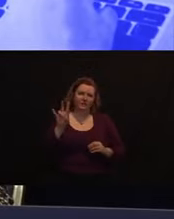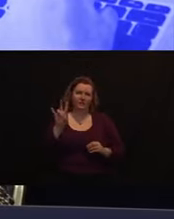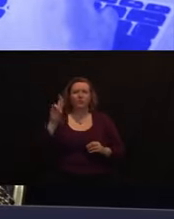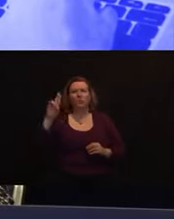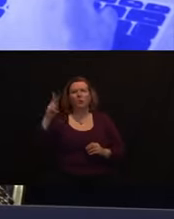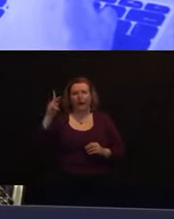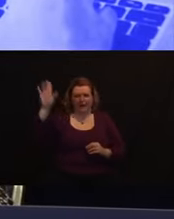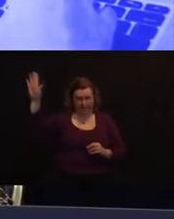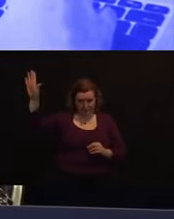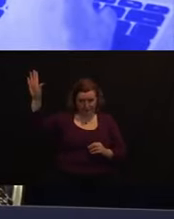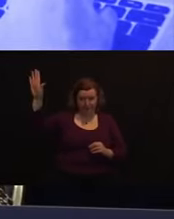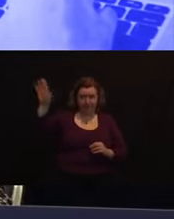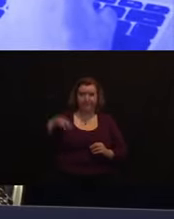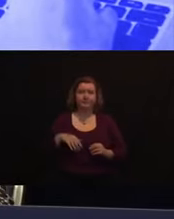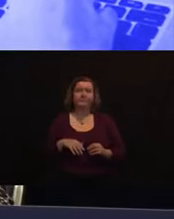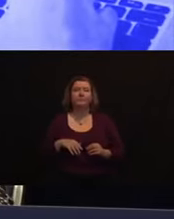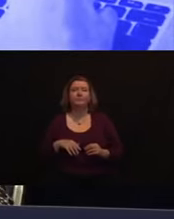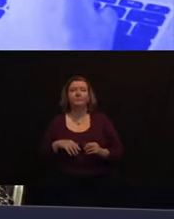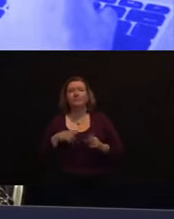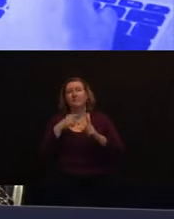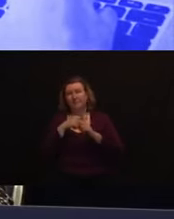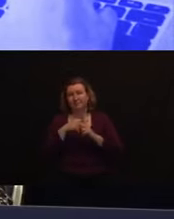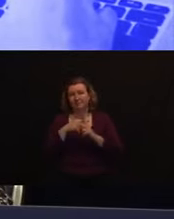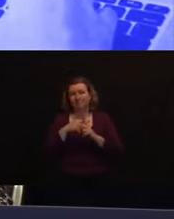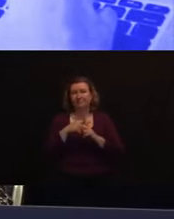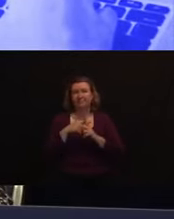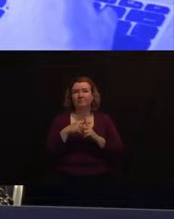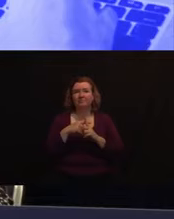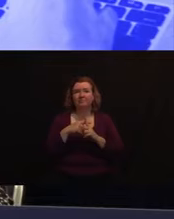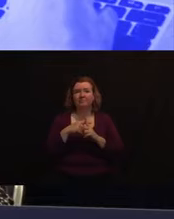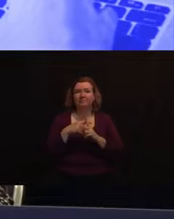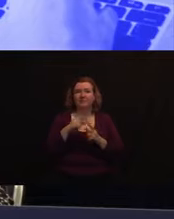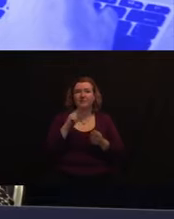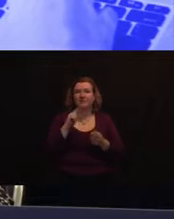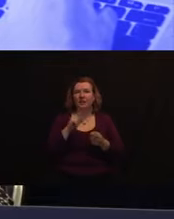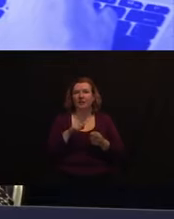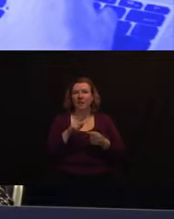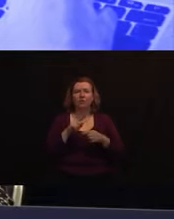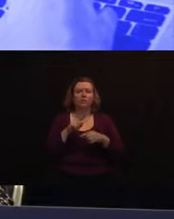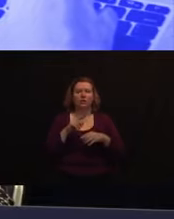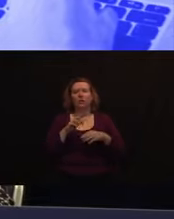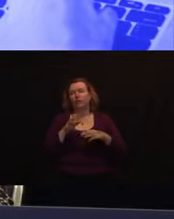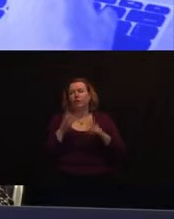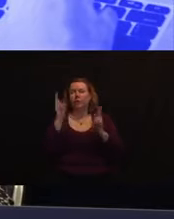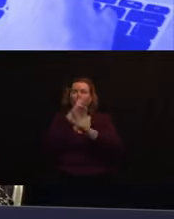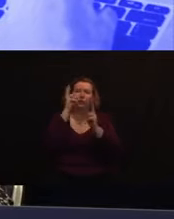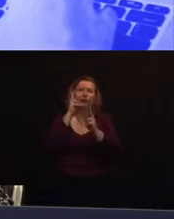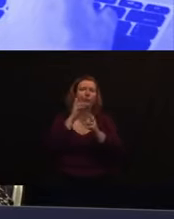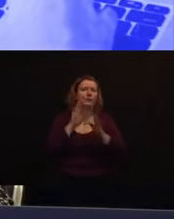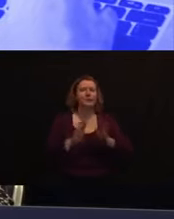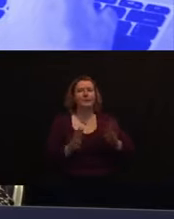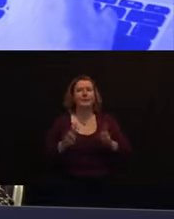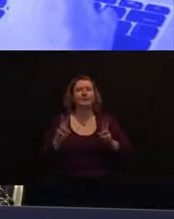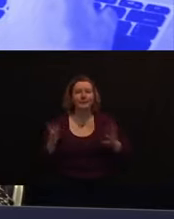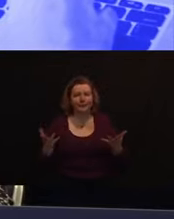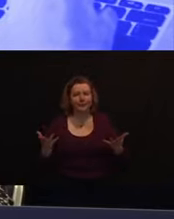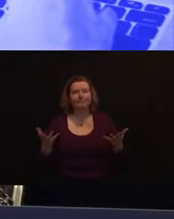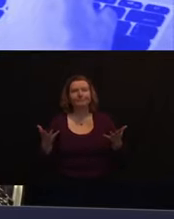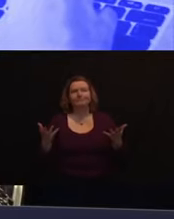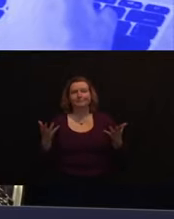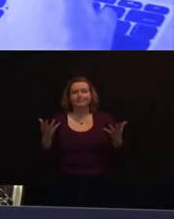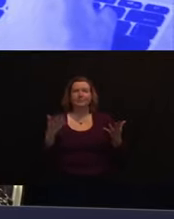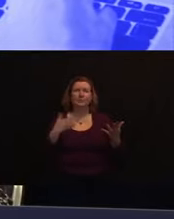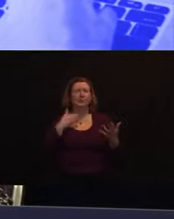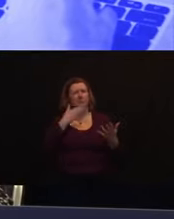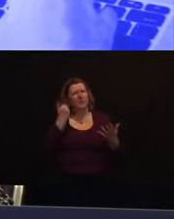variant, coupled with less cautious behaviors. However, we are still better than where we